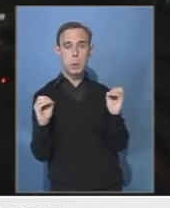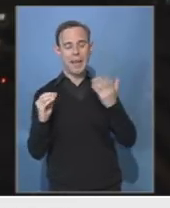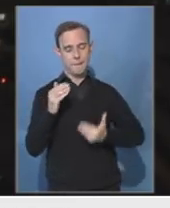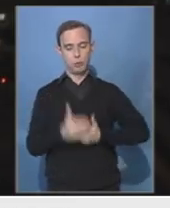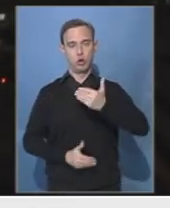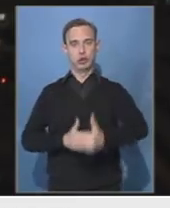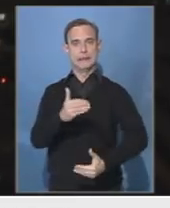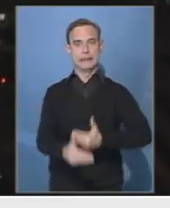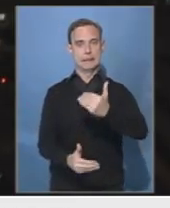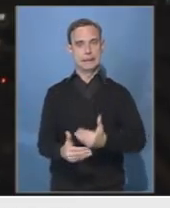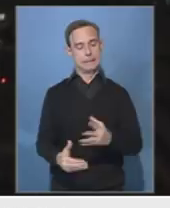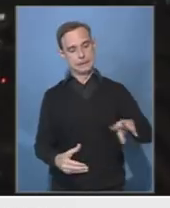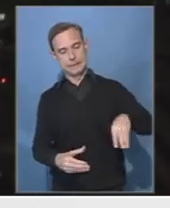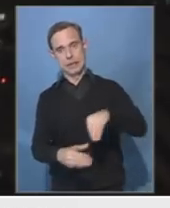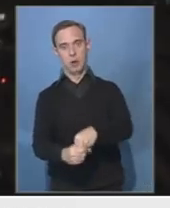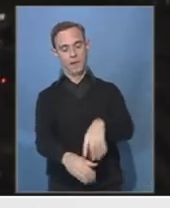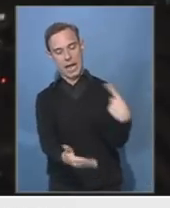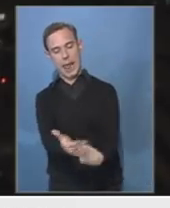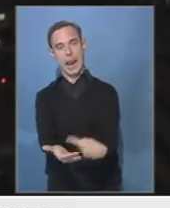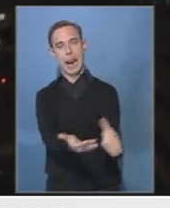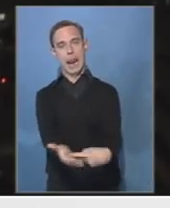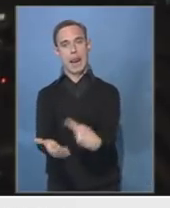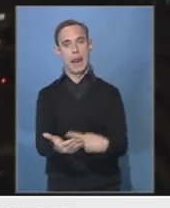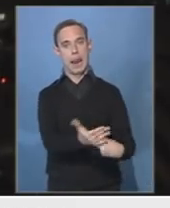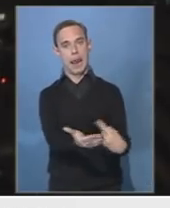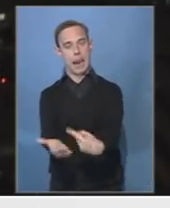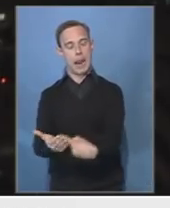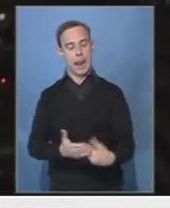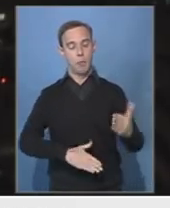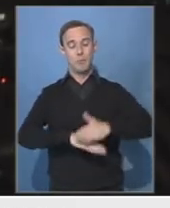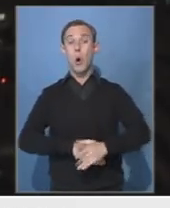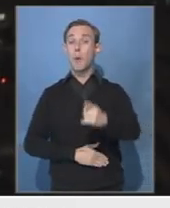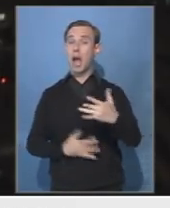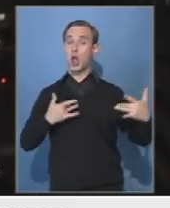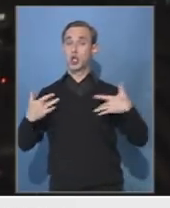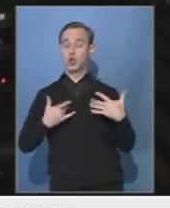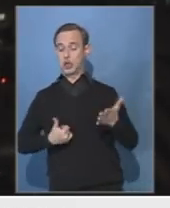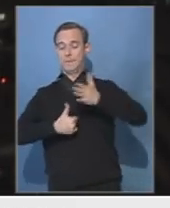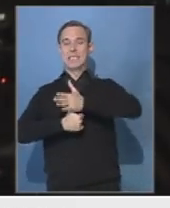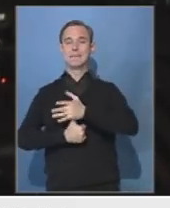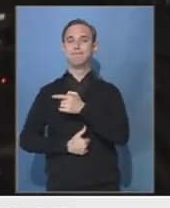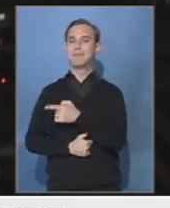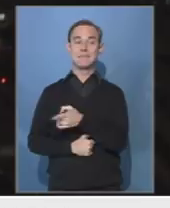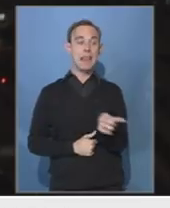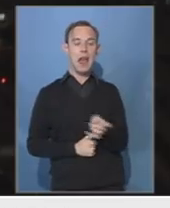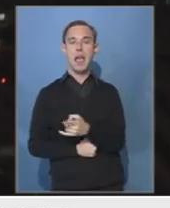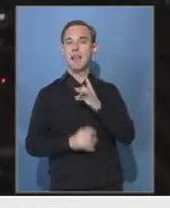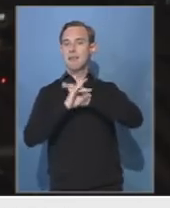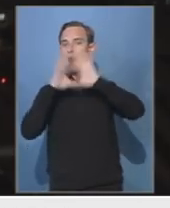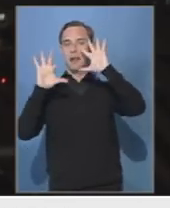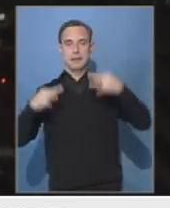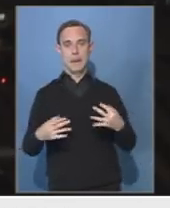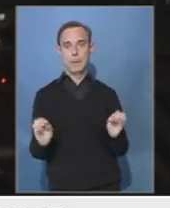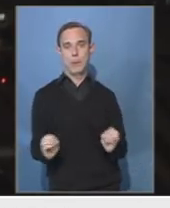would be most probably the biggest concern I have for tonight, is that they actually, in the end, don't make a proper decision or a decisive decision